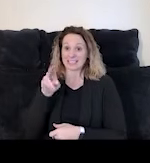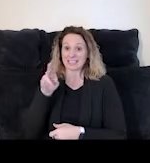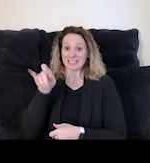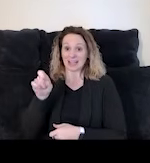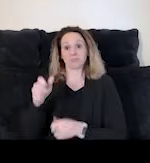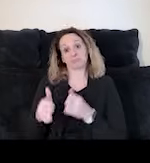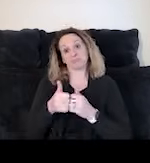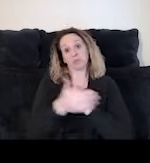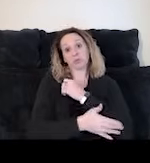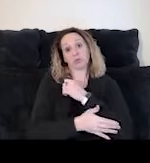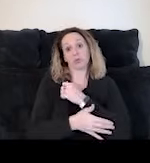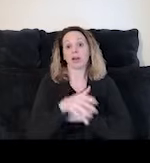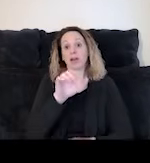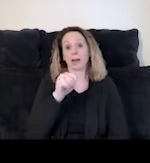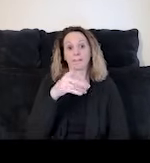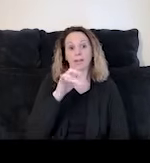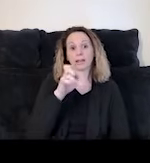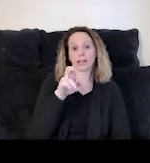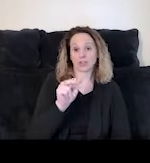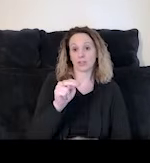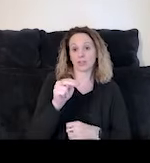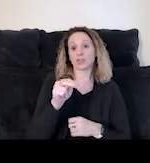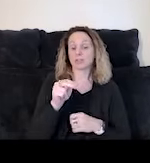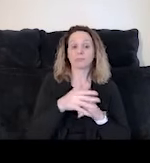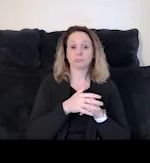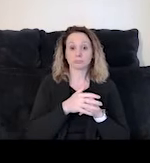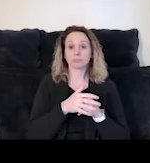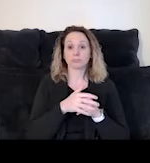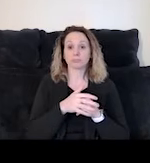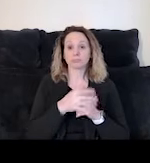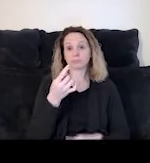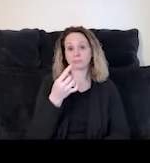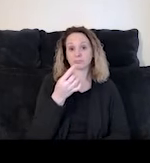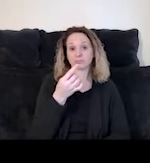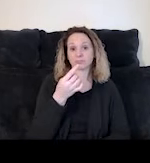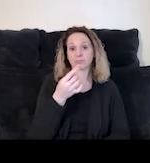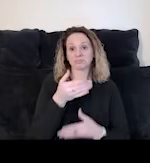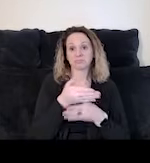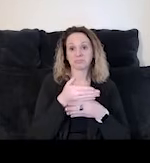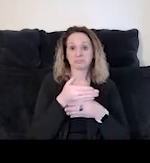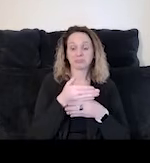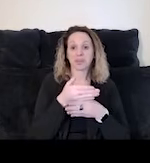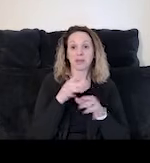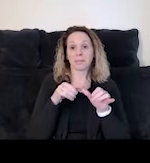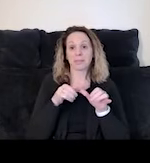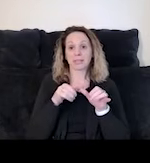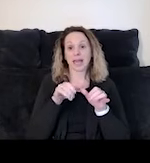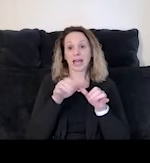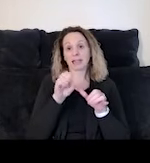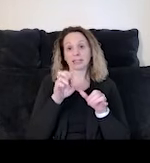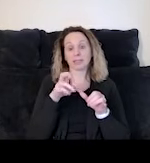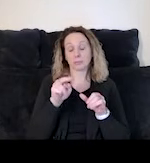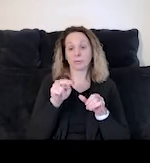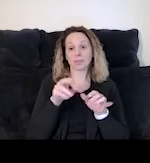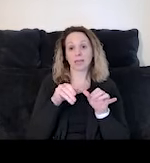rural and Appalachian counties, and including one of the mid-sized suburban areas of